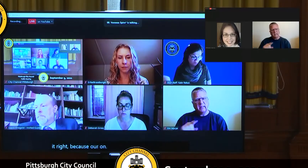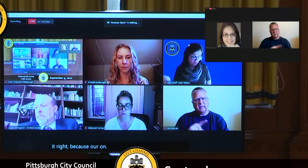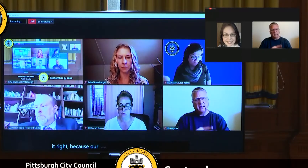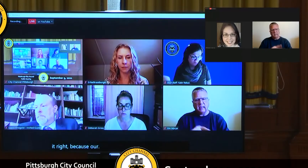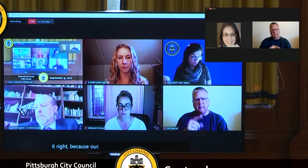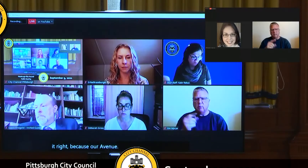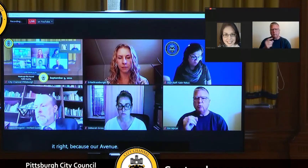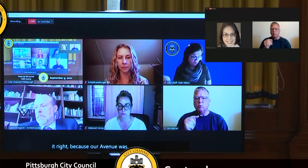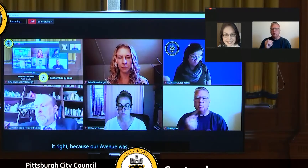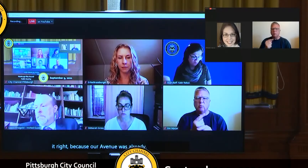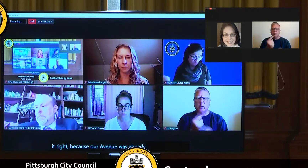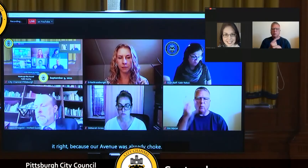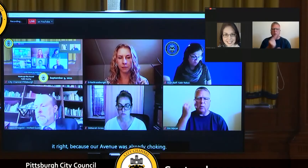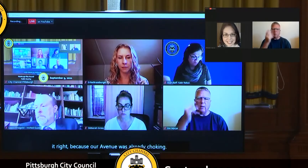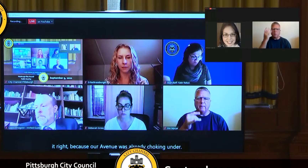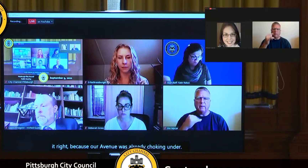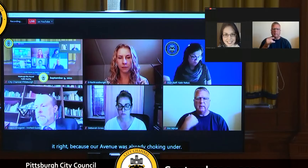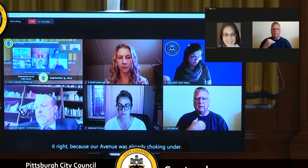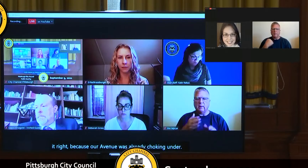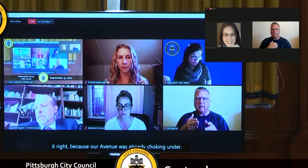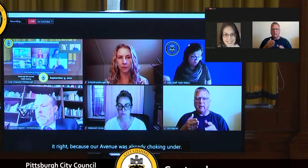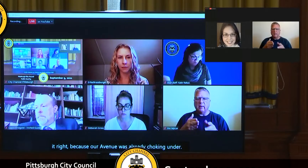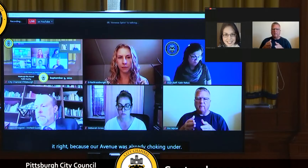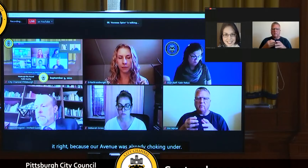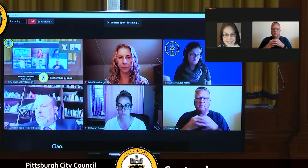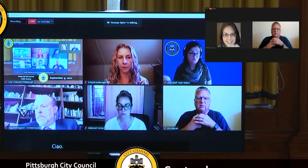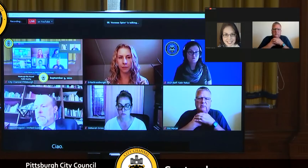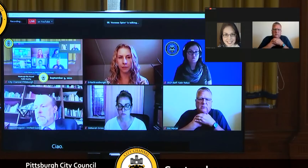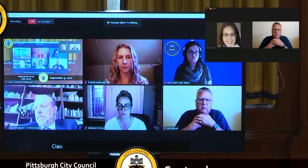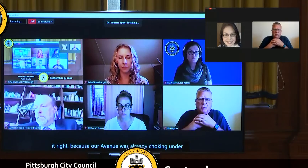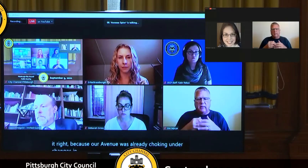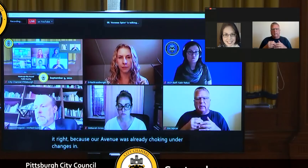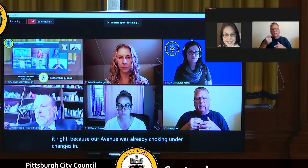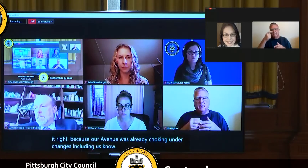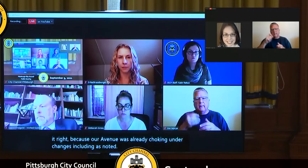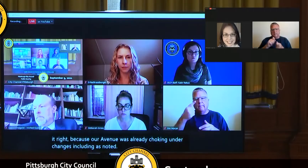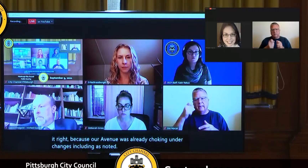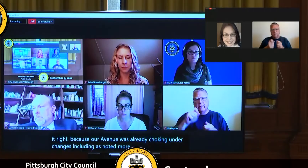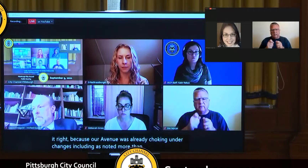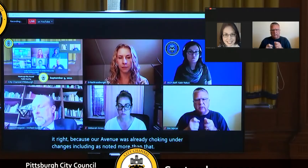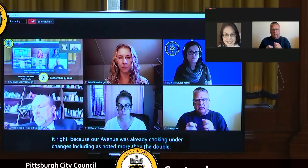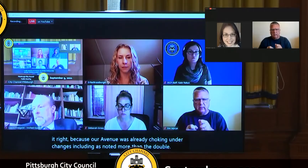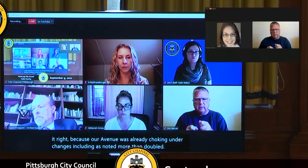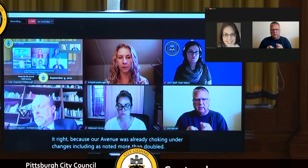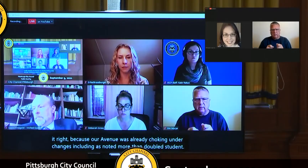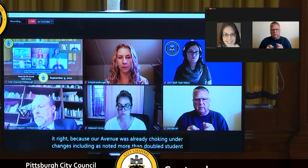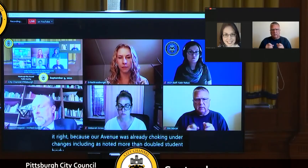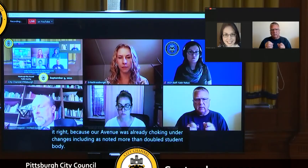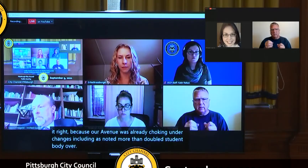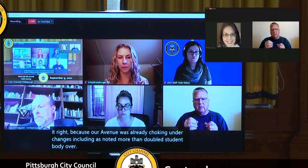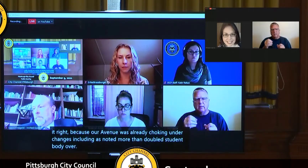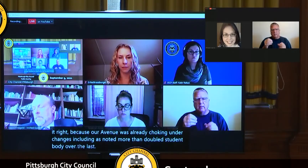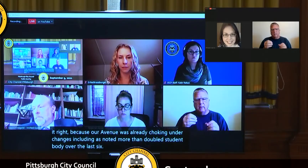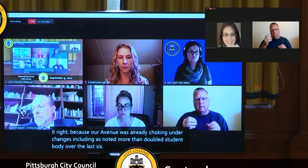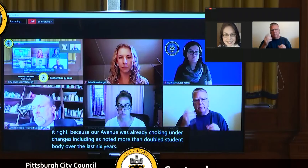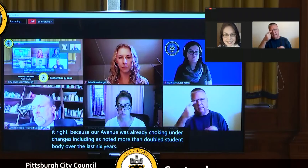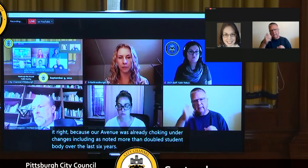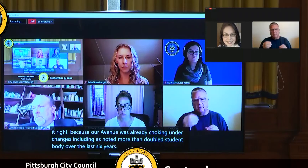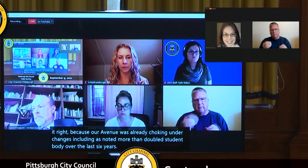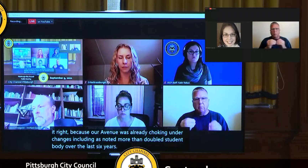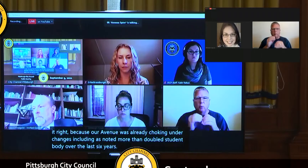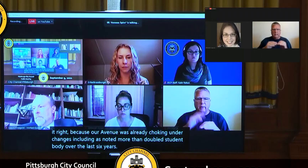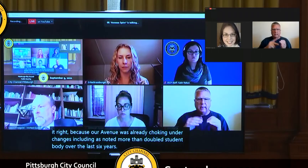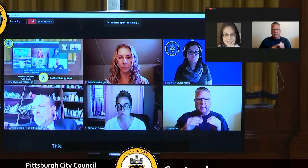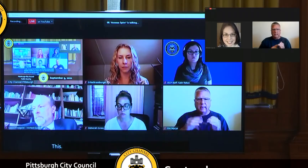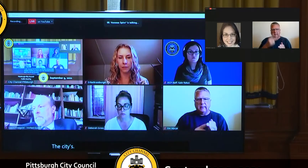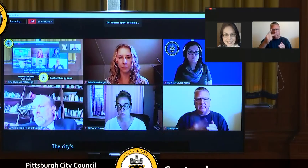avenue is already choking under changes, including, as noted, more than the doubled student body over the last 6 years. The